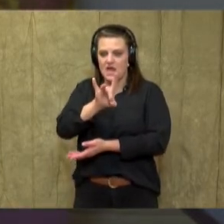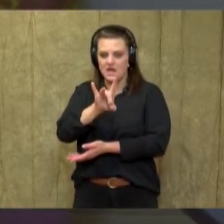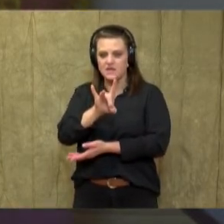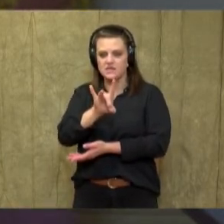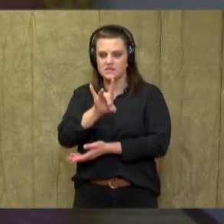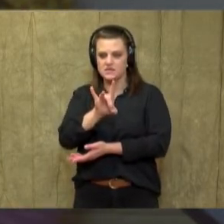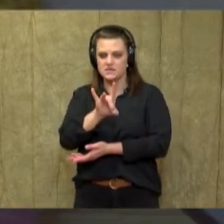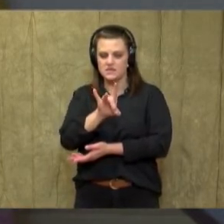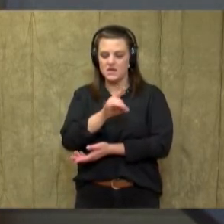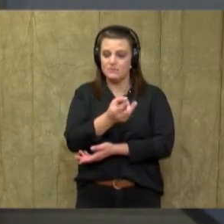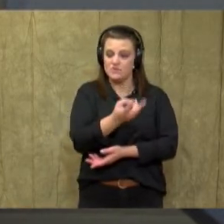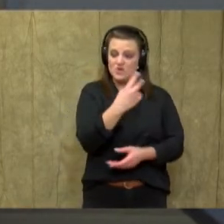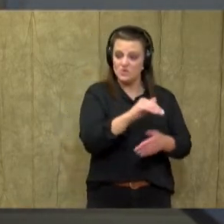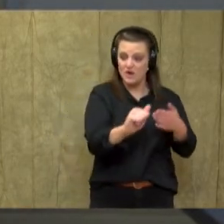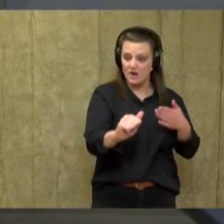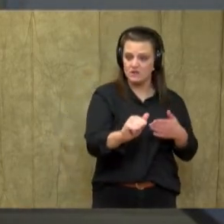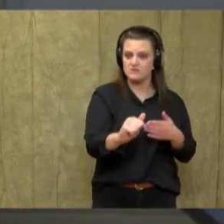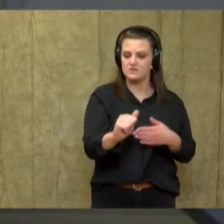like